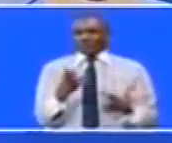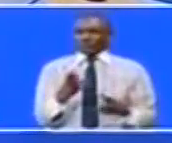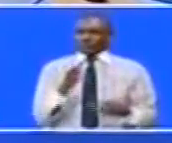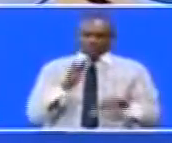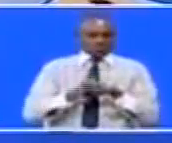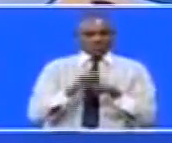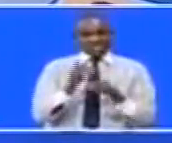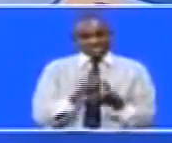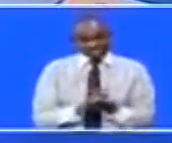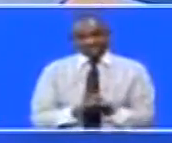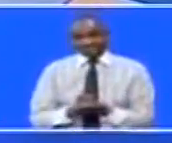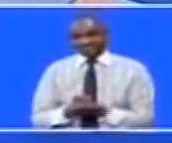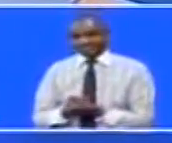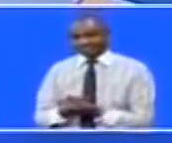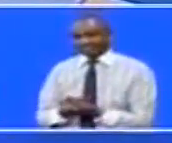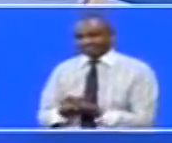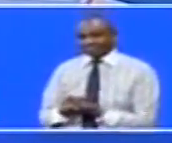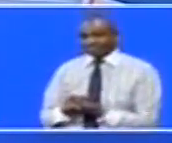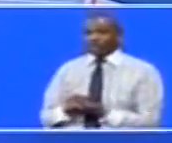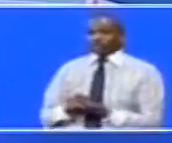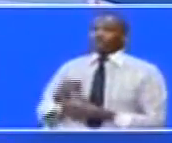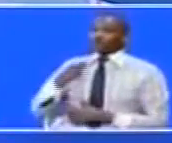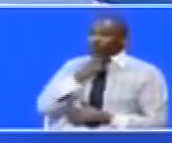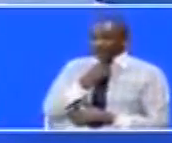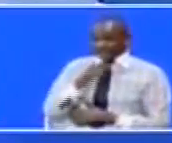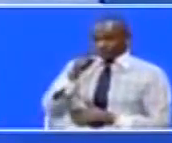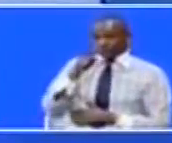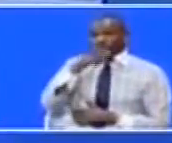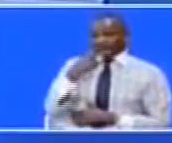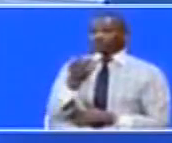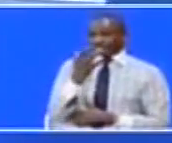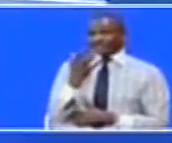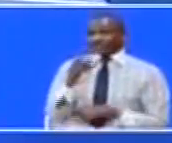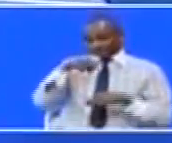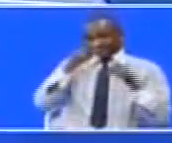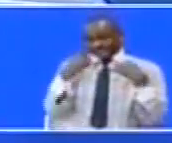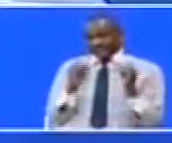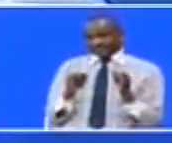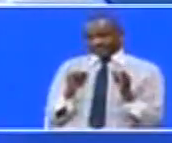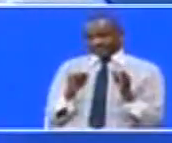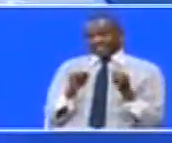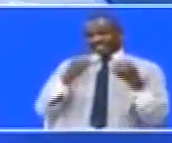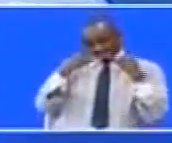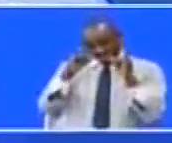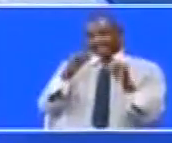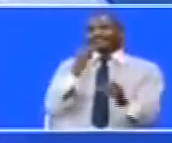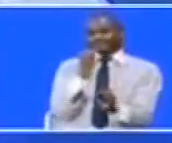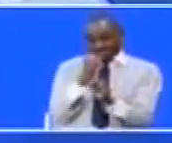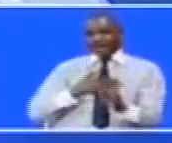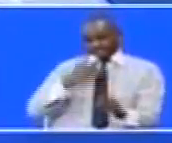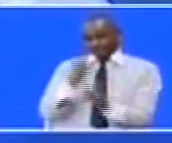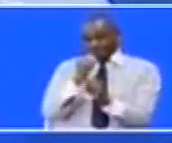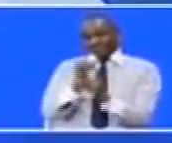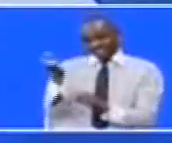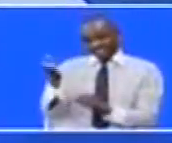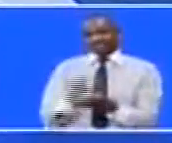I appreciate it. Thank so you. It's that, but it's good that way. So I want you to come and have a taste of what you do. Of what I do. And